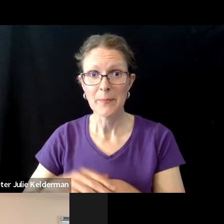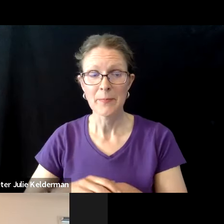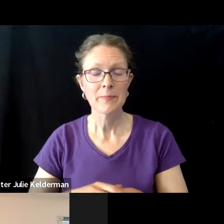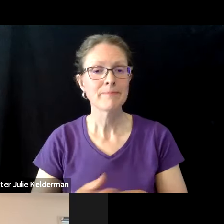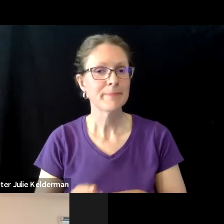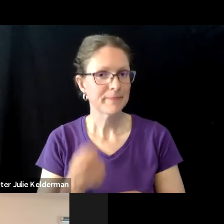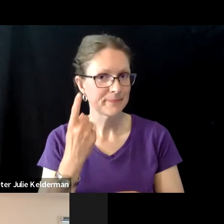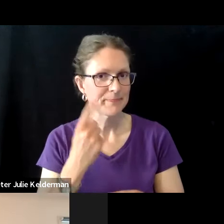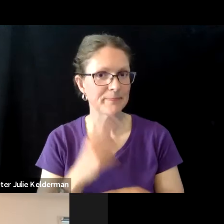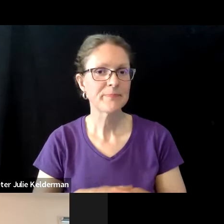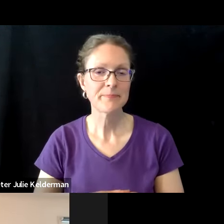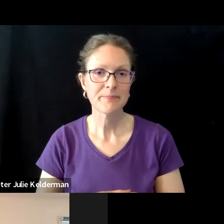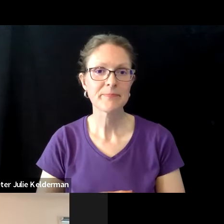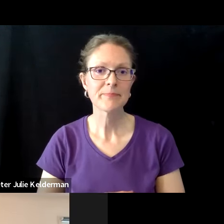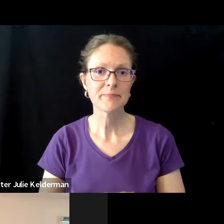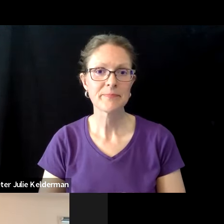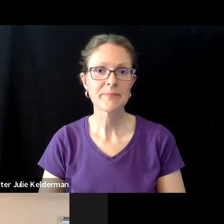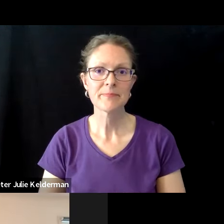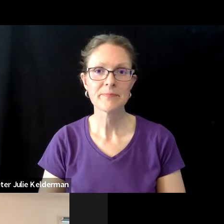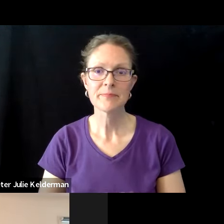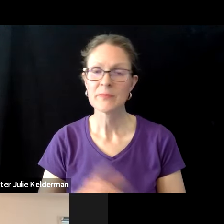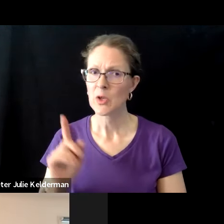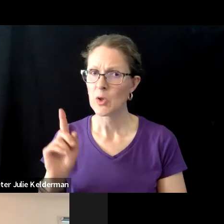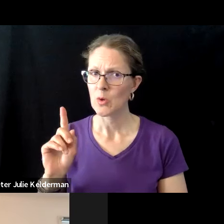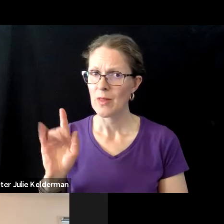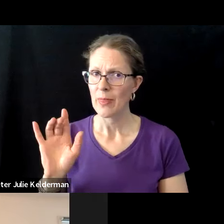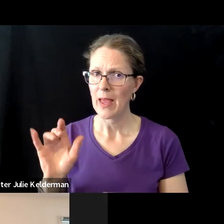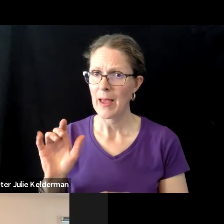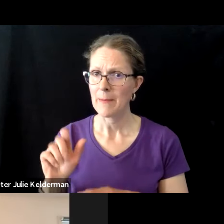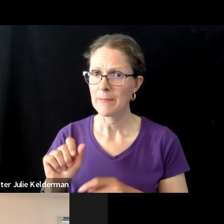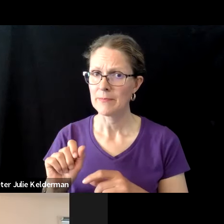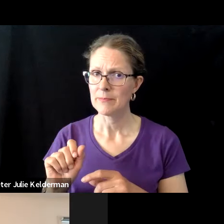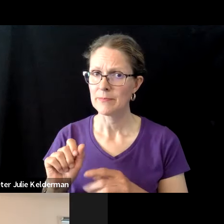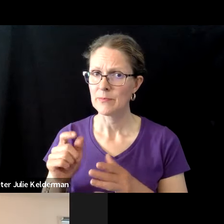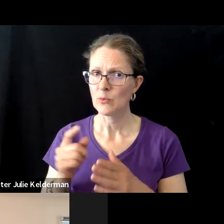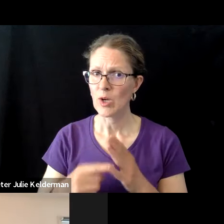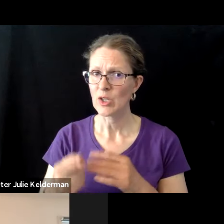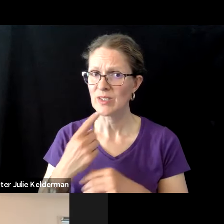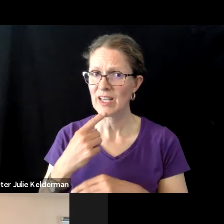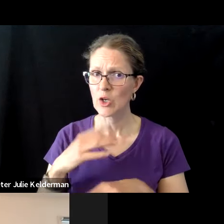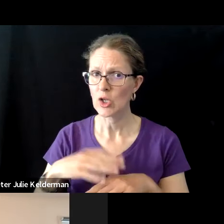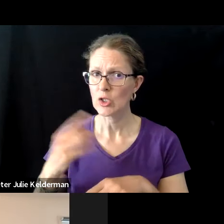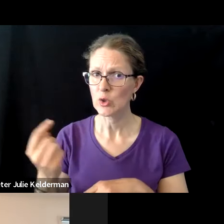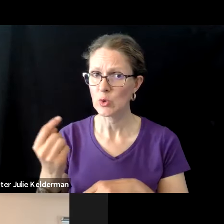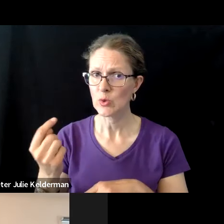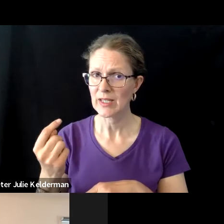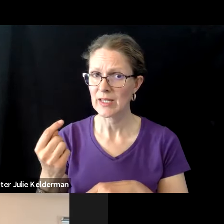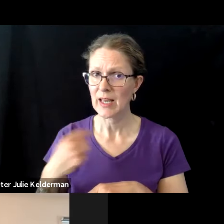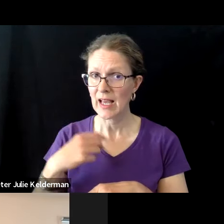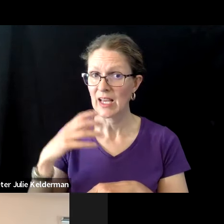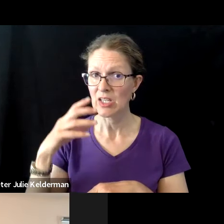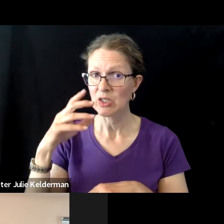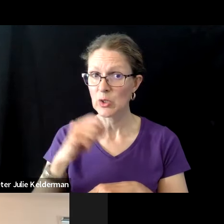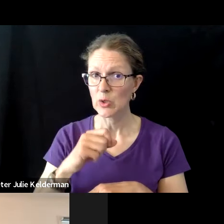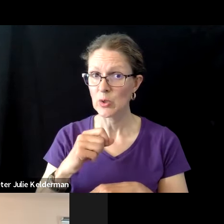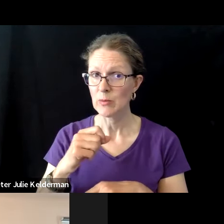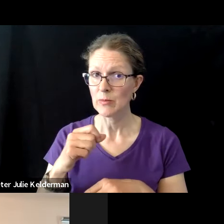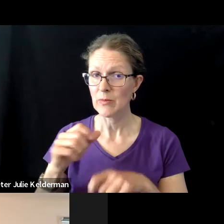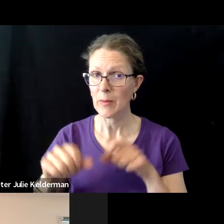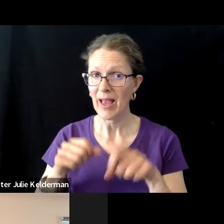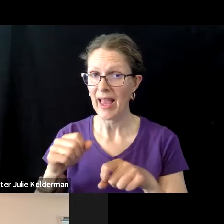Understood. For the bike room, from what was said on Tuesday, I gather it will have some form of repair facility. Is that